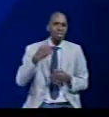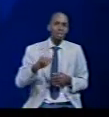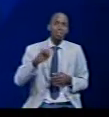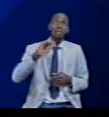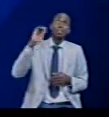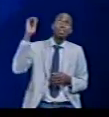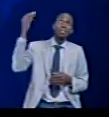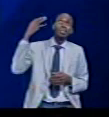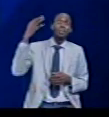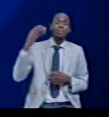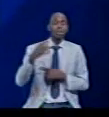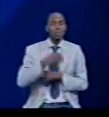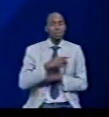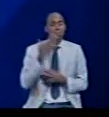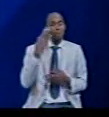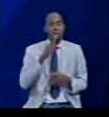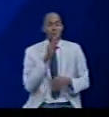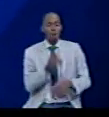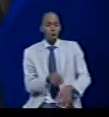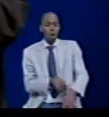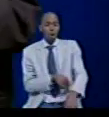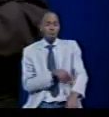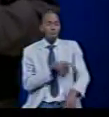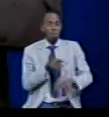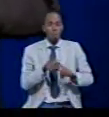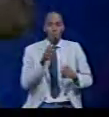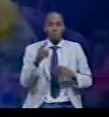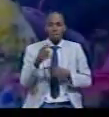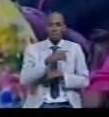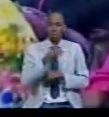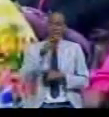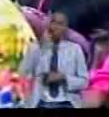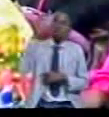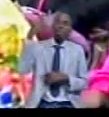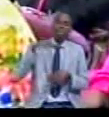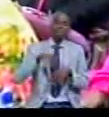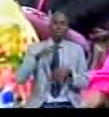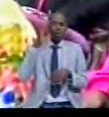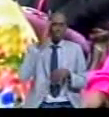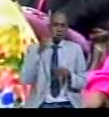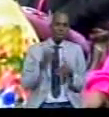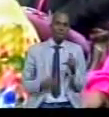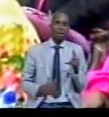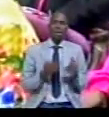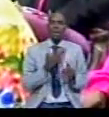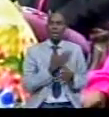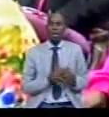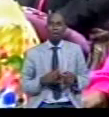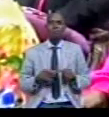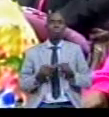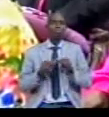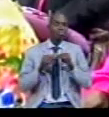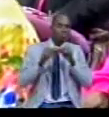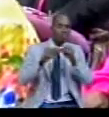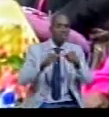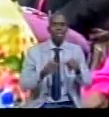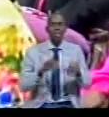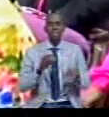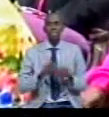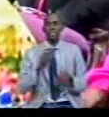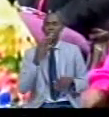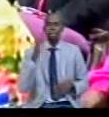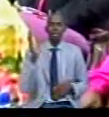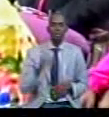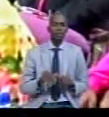long, but one day it will come to an end? And if you continue in evil, if you continue in